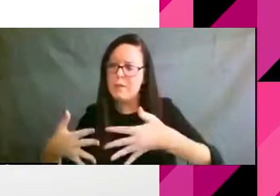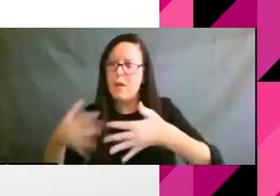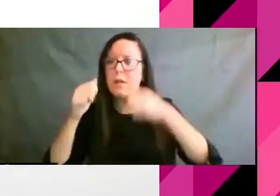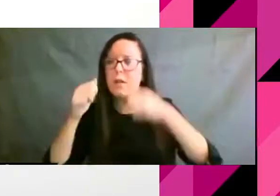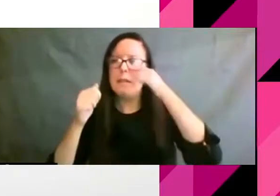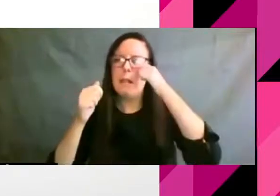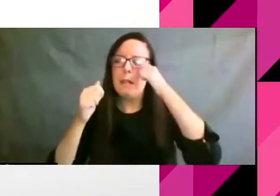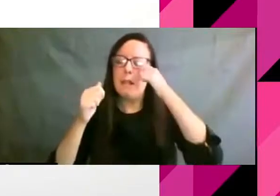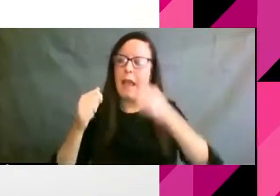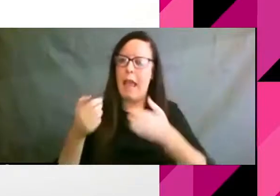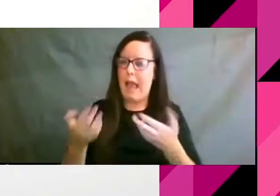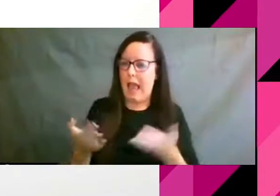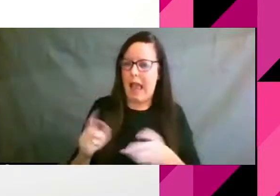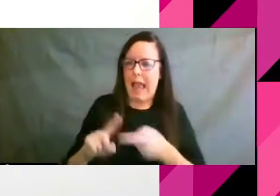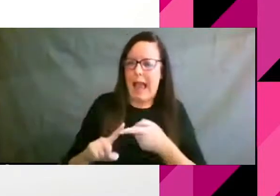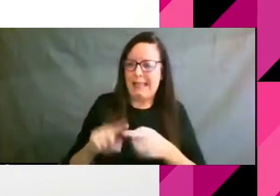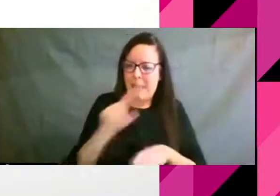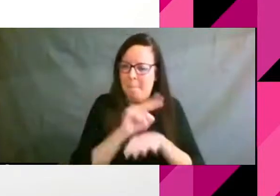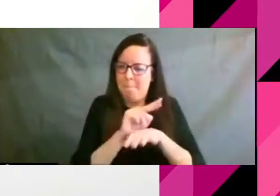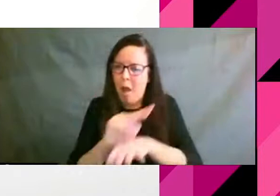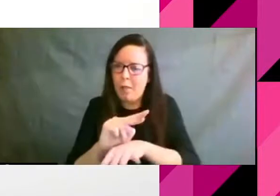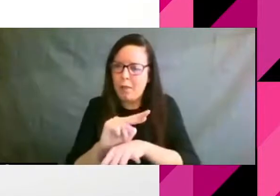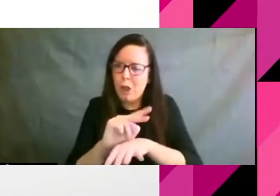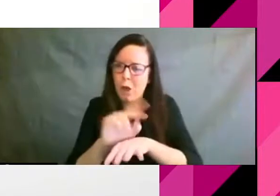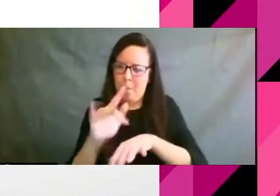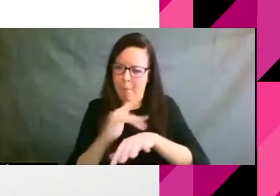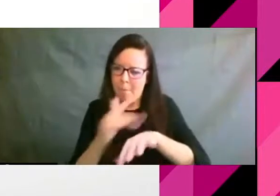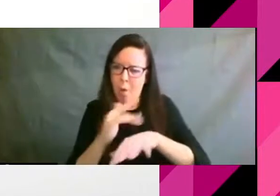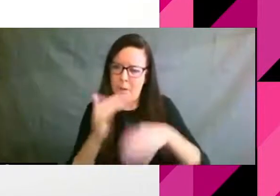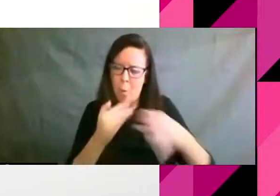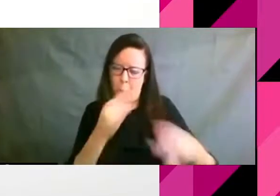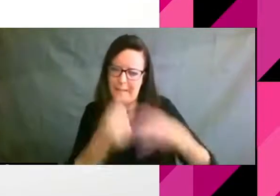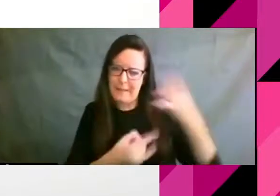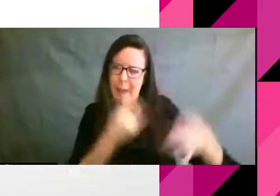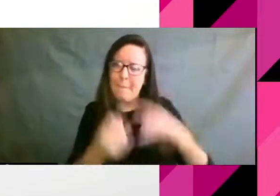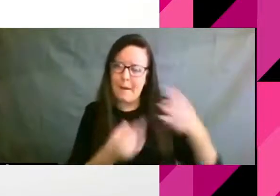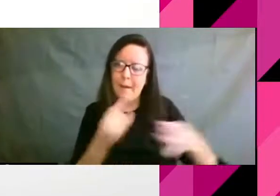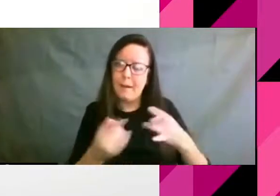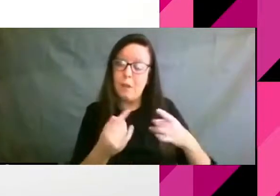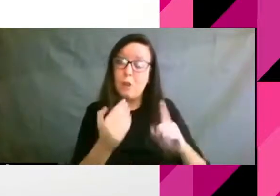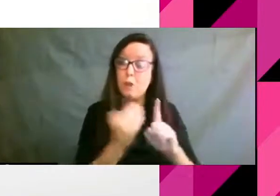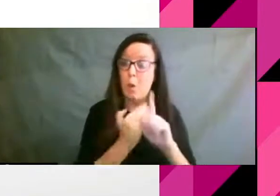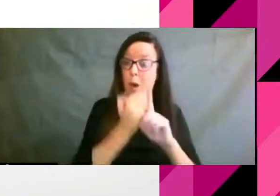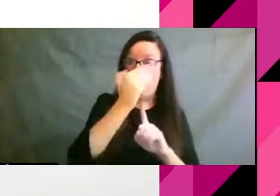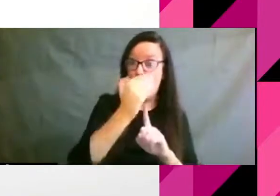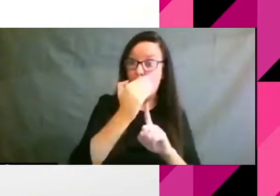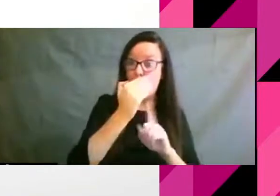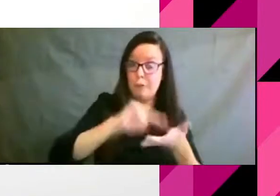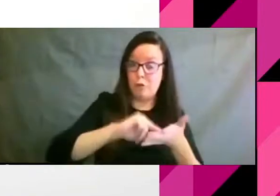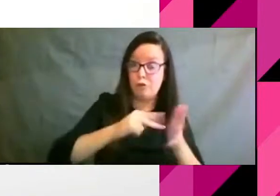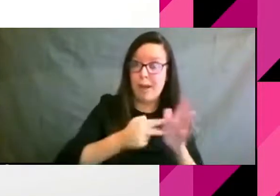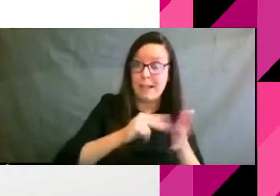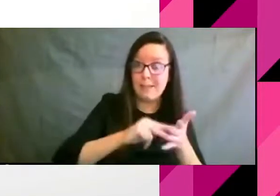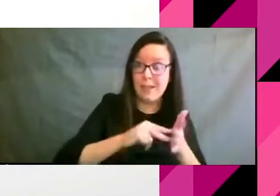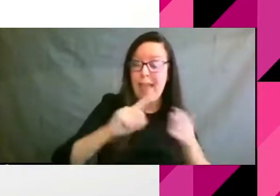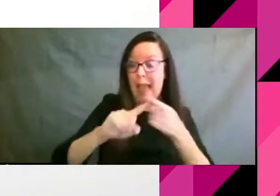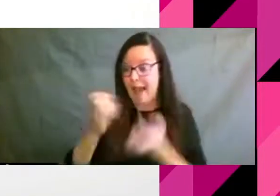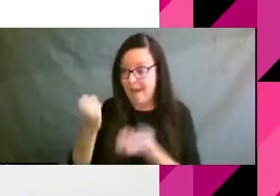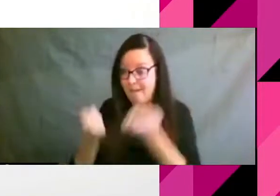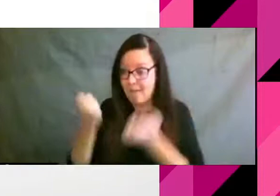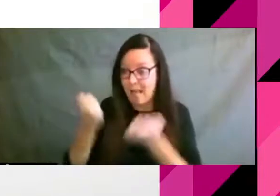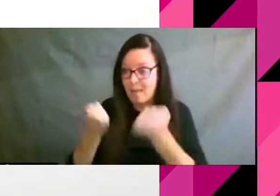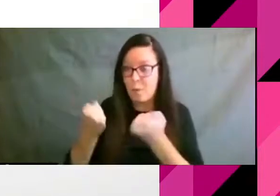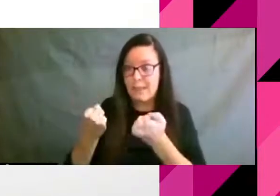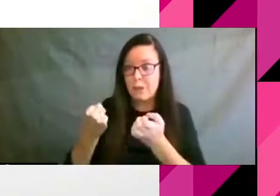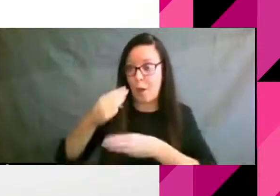by a strong outcomes framework to monitor performance, supported by a data improvement strategy and evaluation protocols to improve policies and